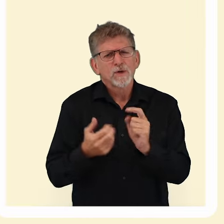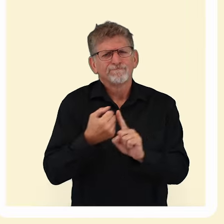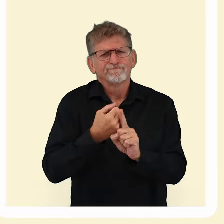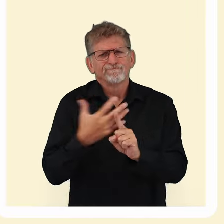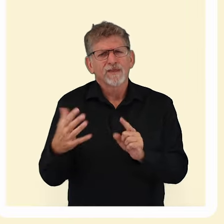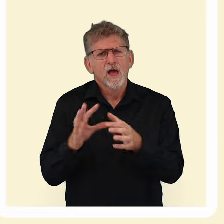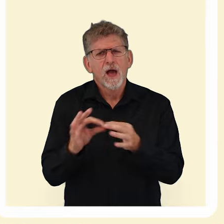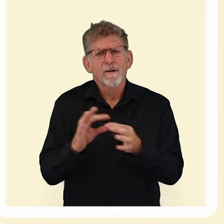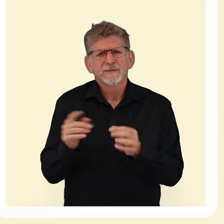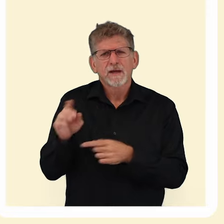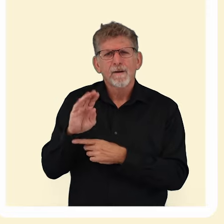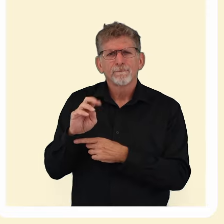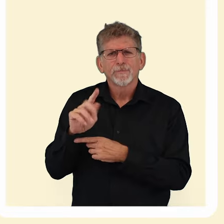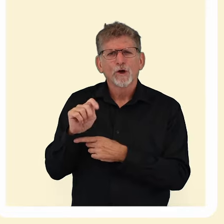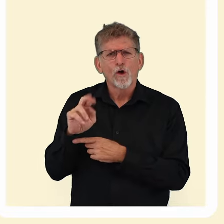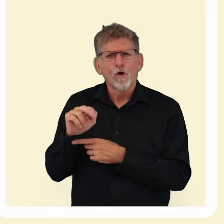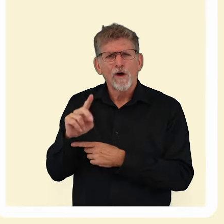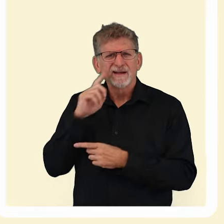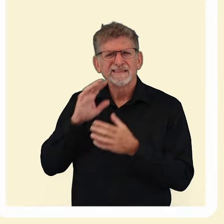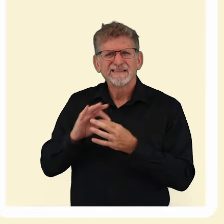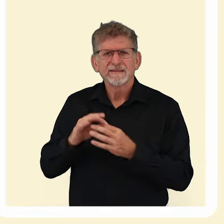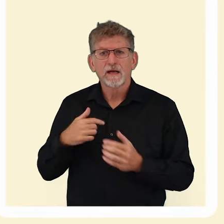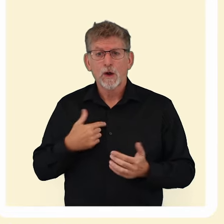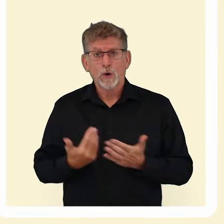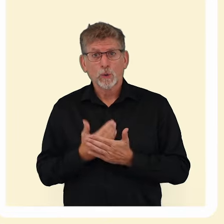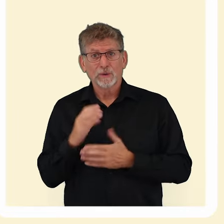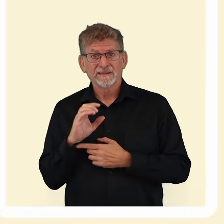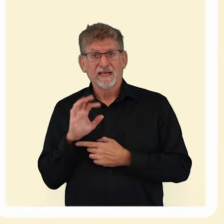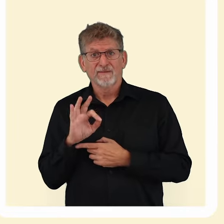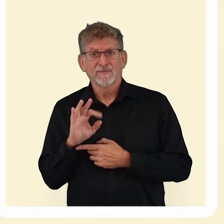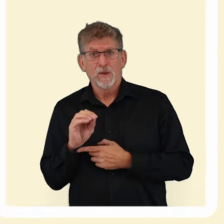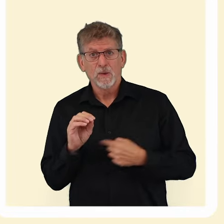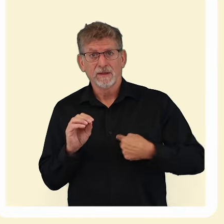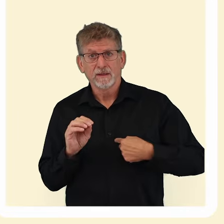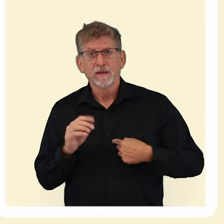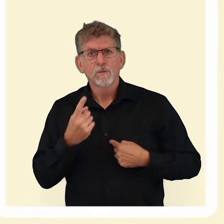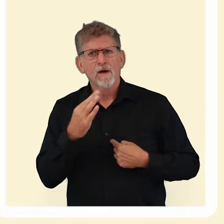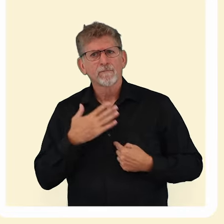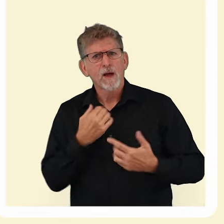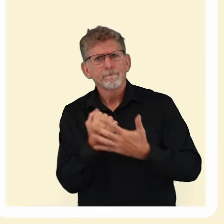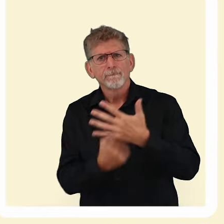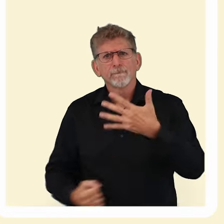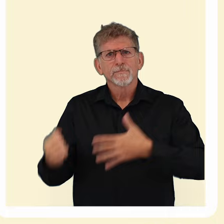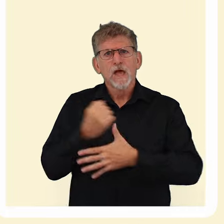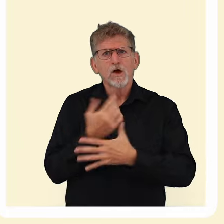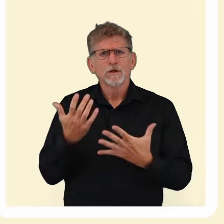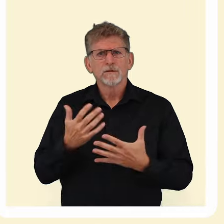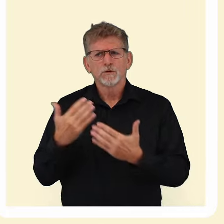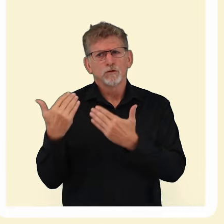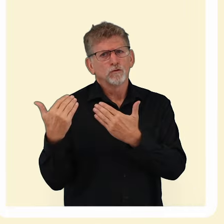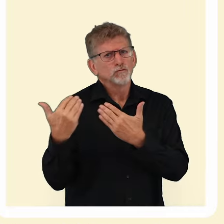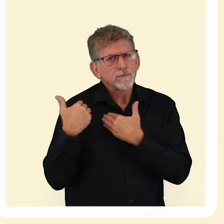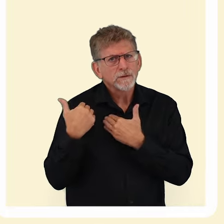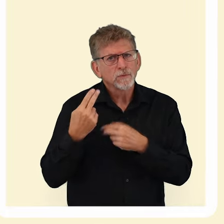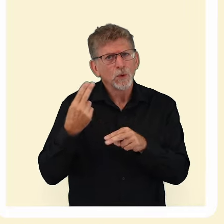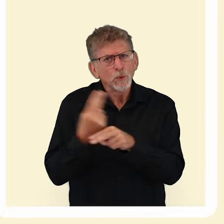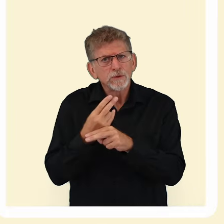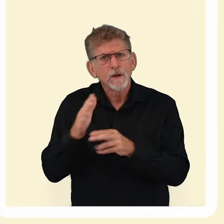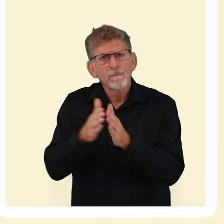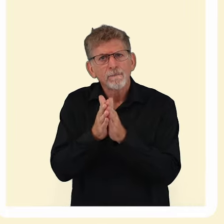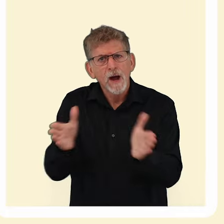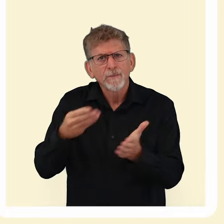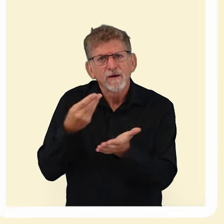new CFO, one of my priorities is the responsible use of public funds. So it's very important to focus on